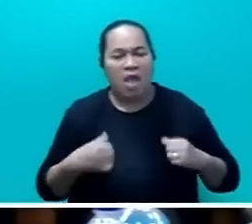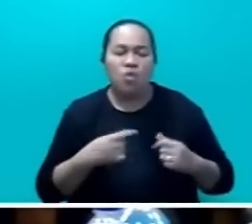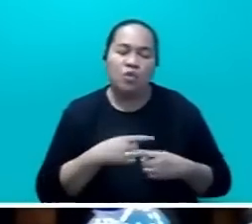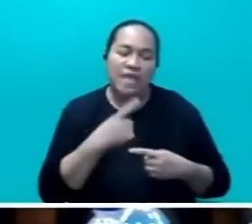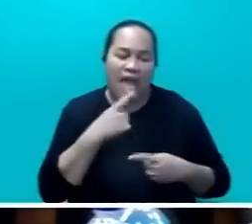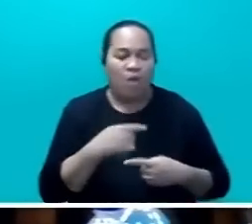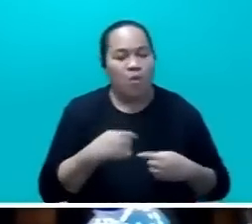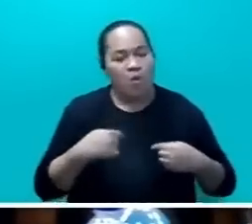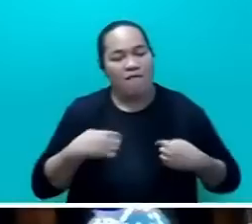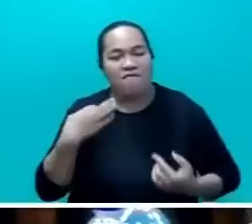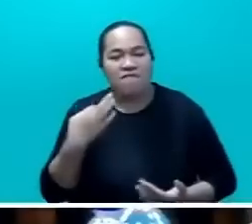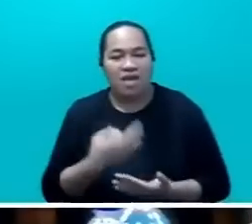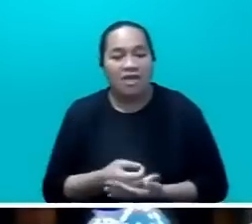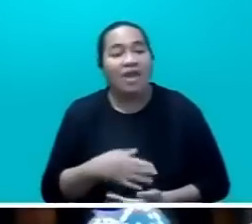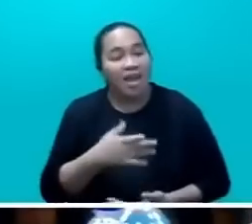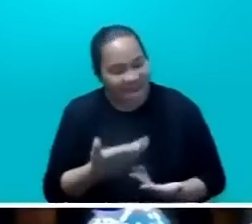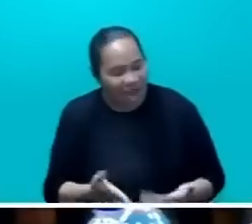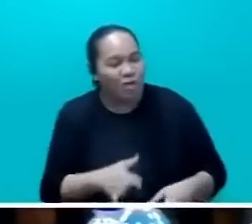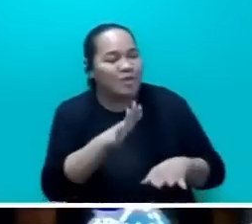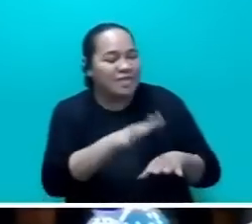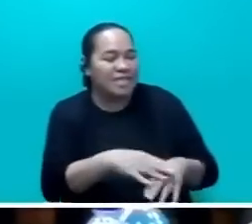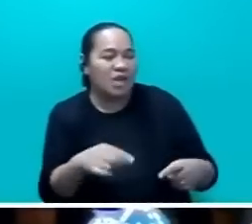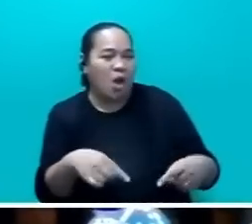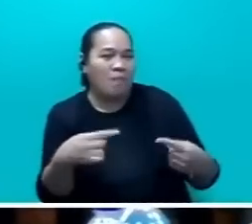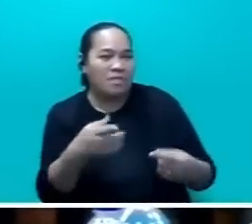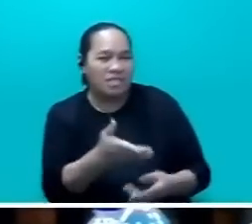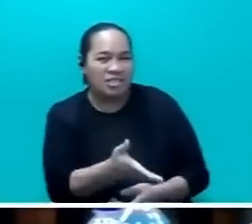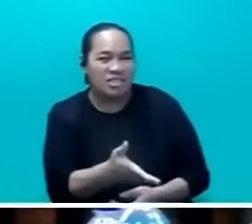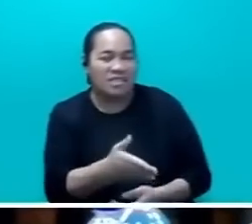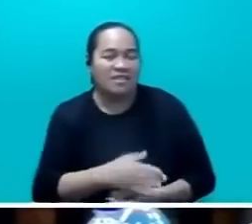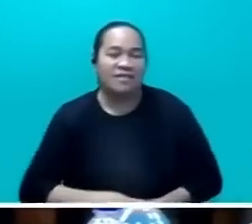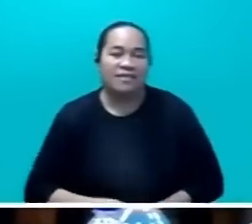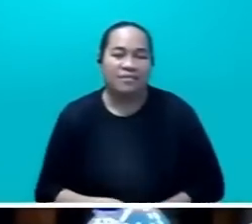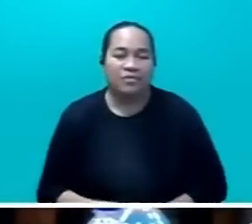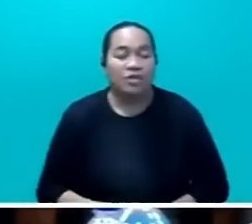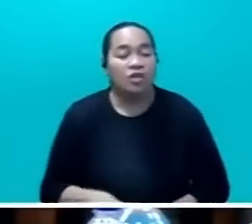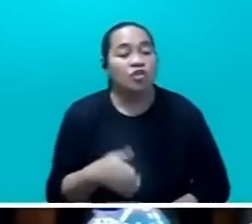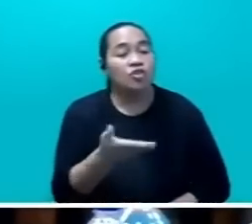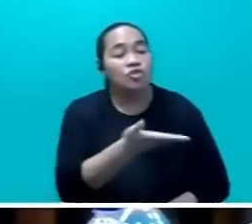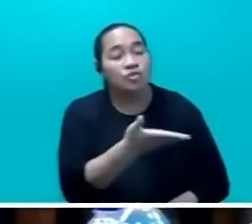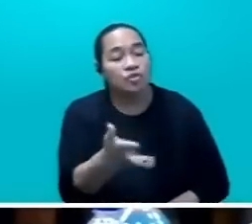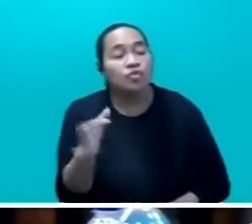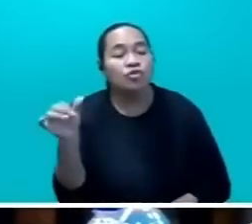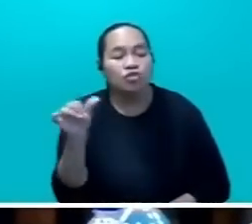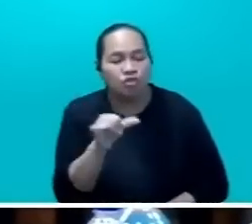the fact is that they are sitting in opposition. They should